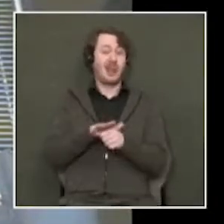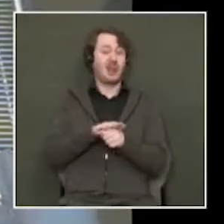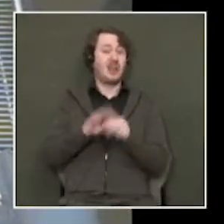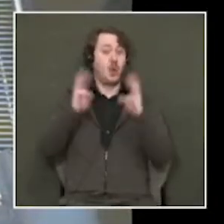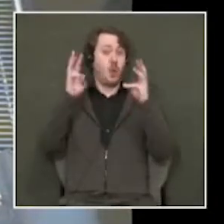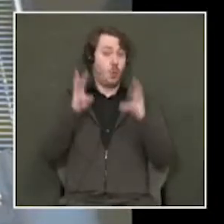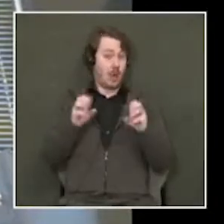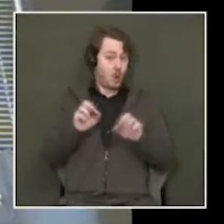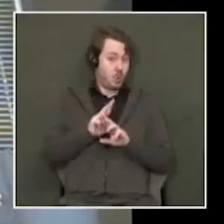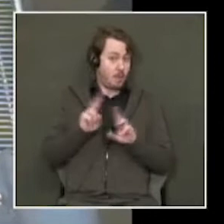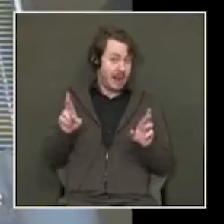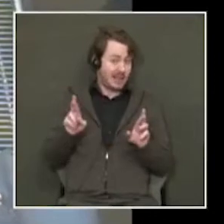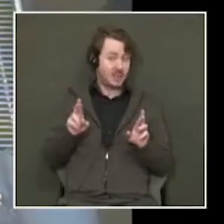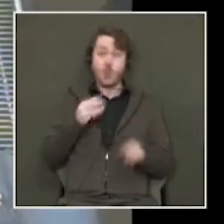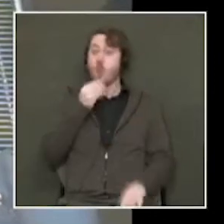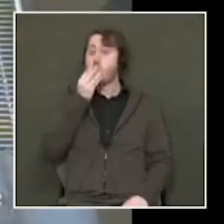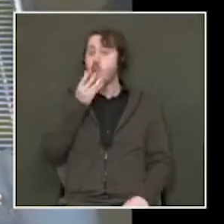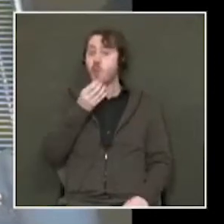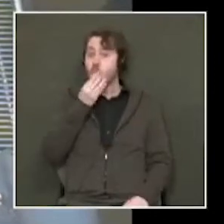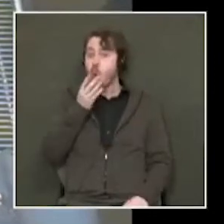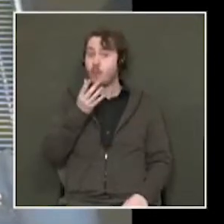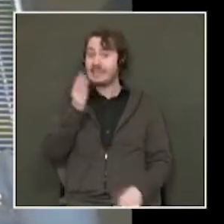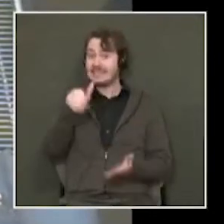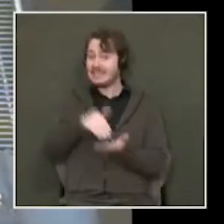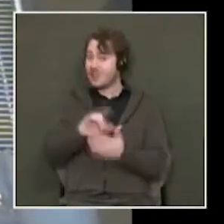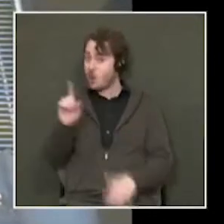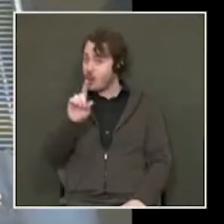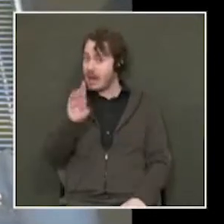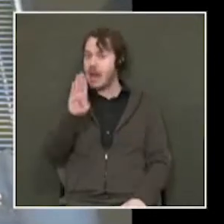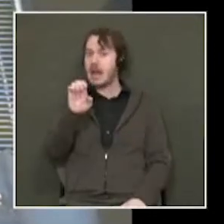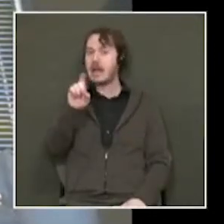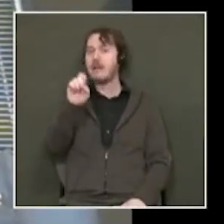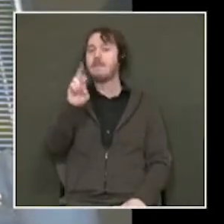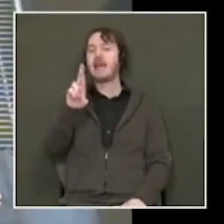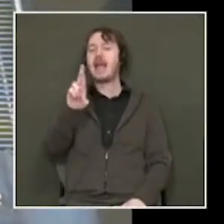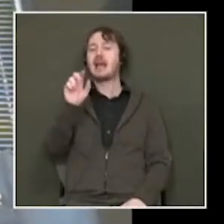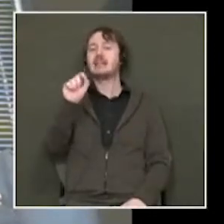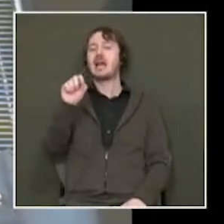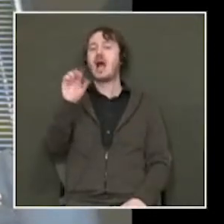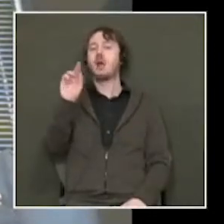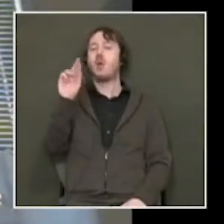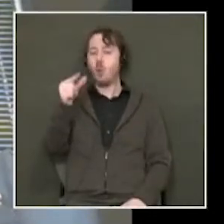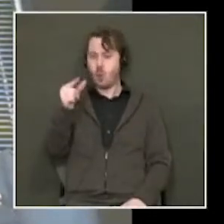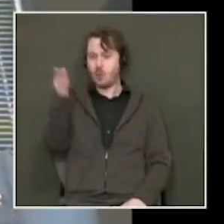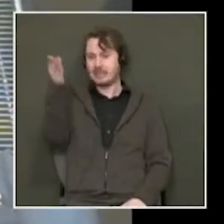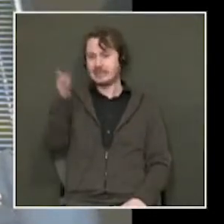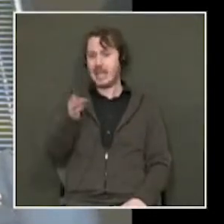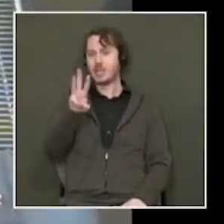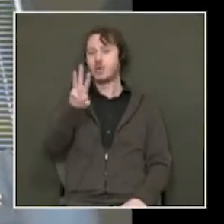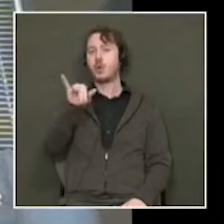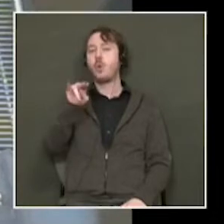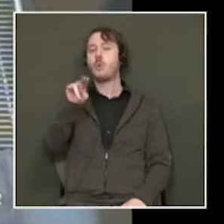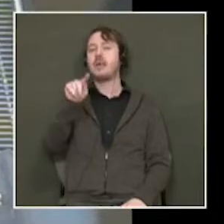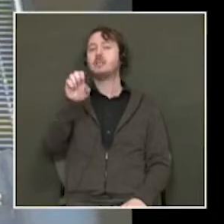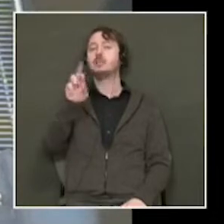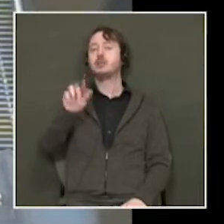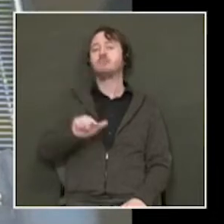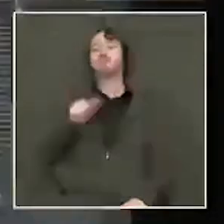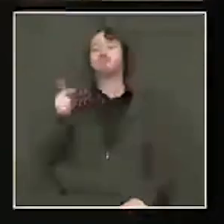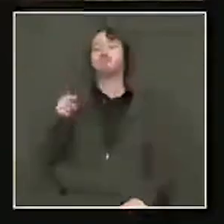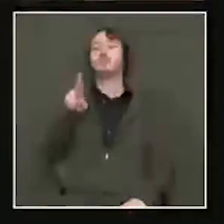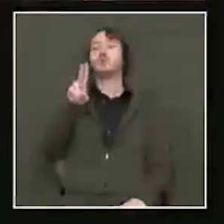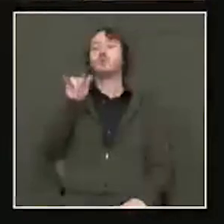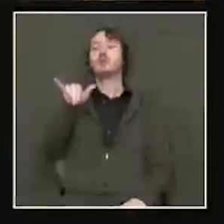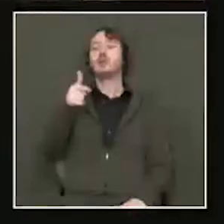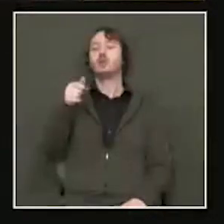or our warming center locations, you can visit bear.org/winter. And next is Rudy Garza with